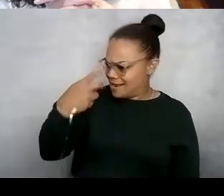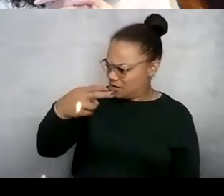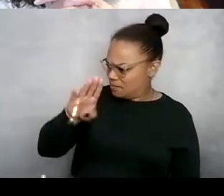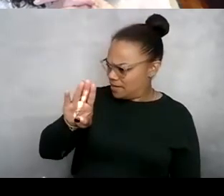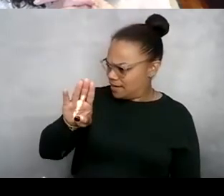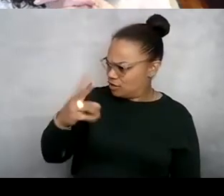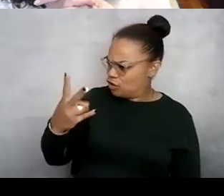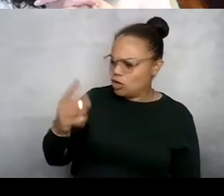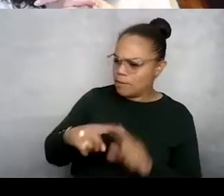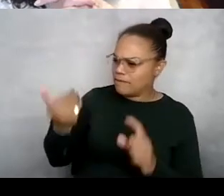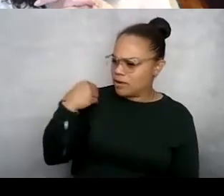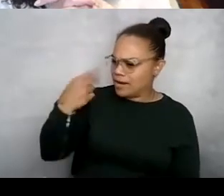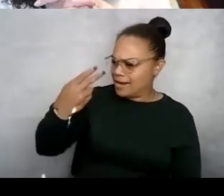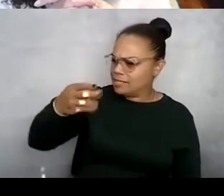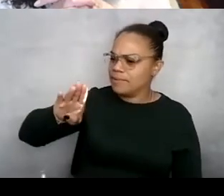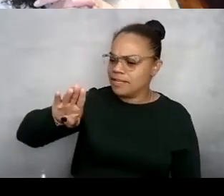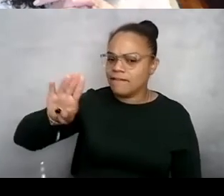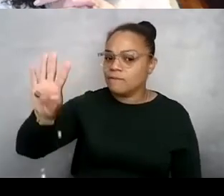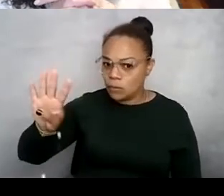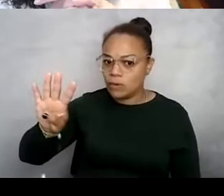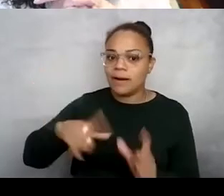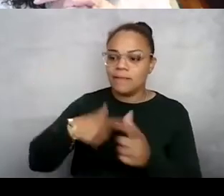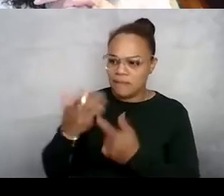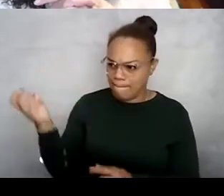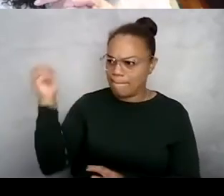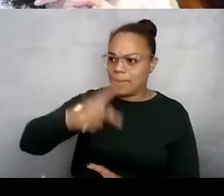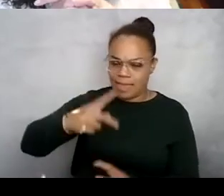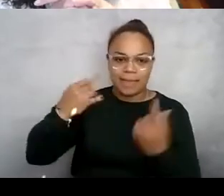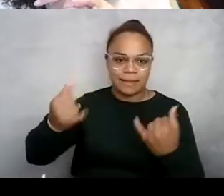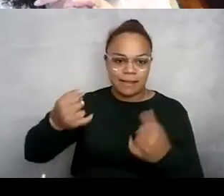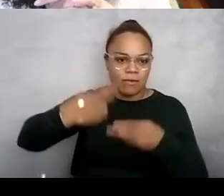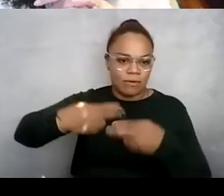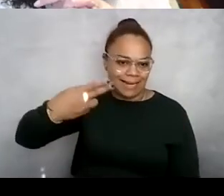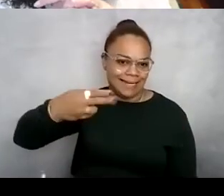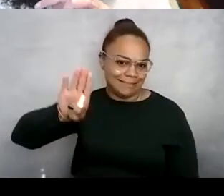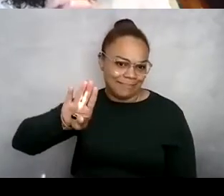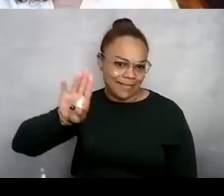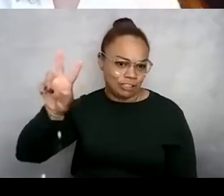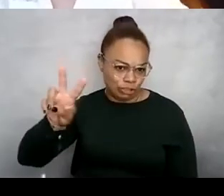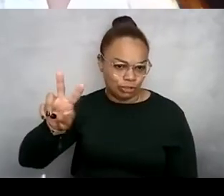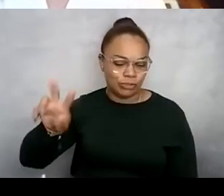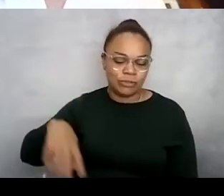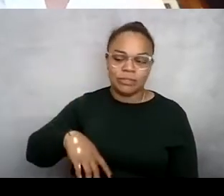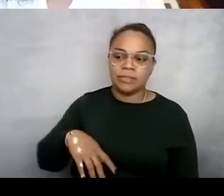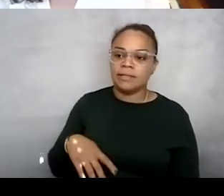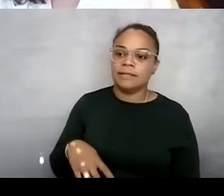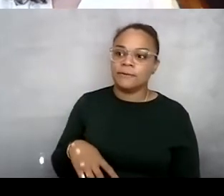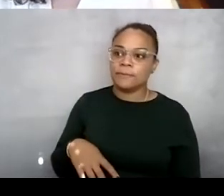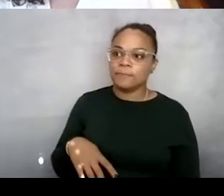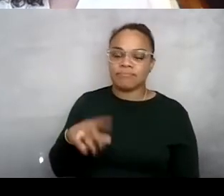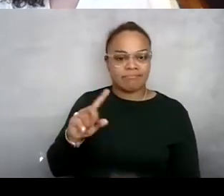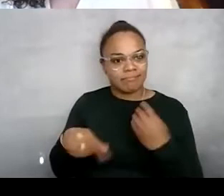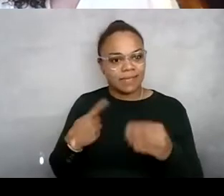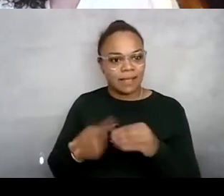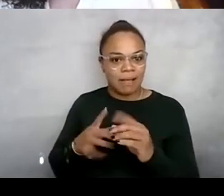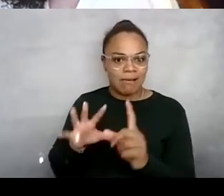It was HB4, and then it came back around and it's HB2. And then it was all about